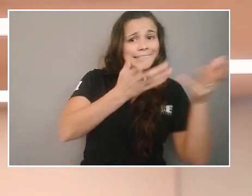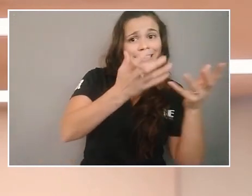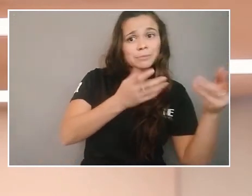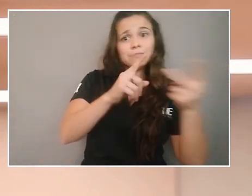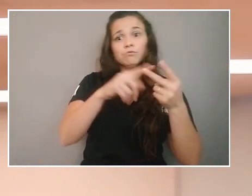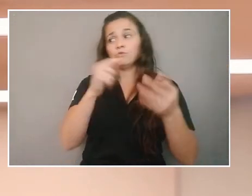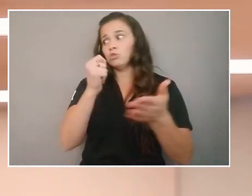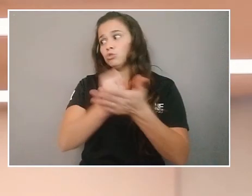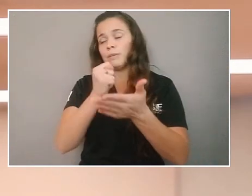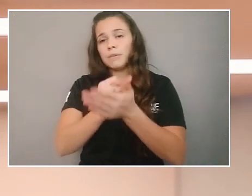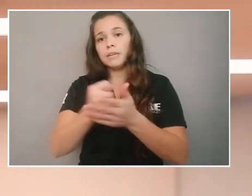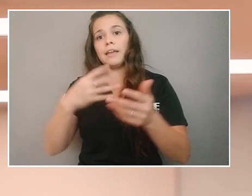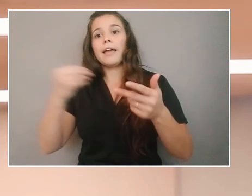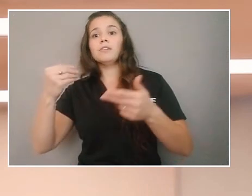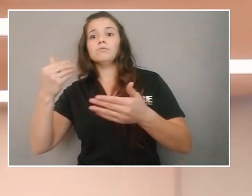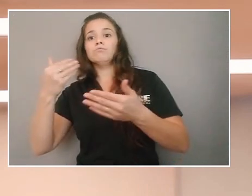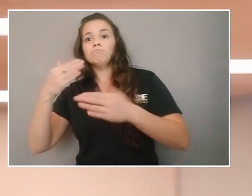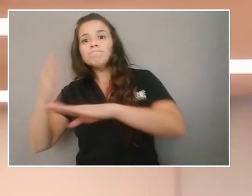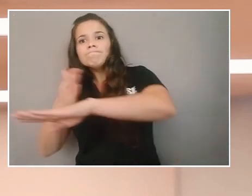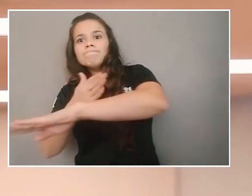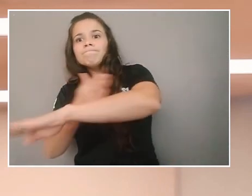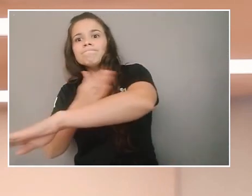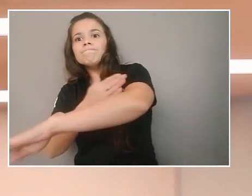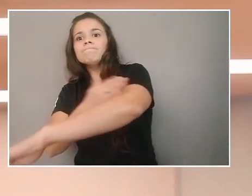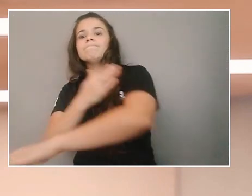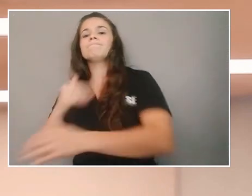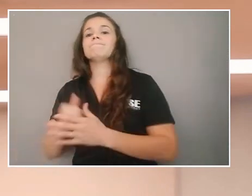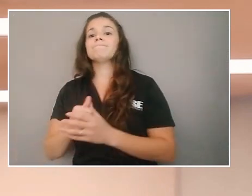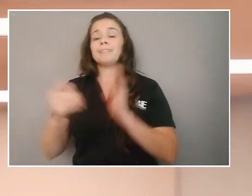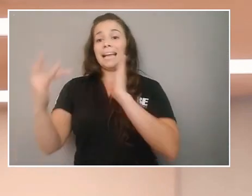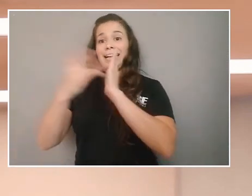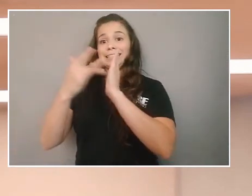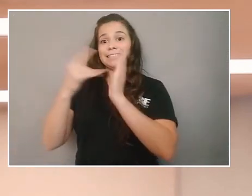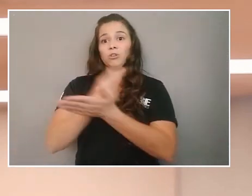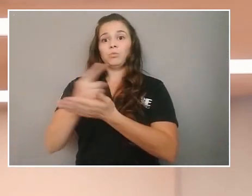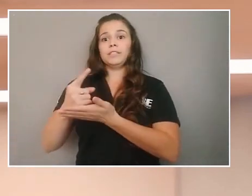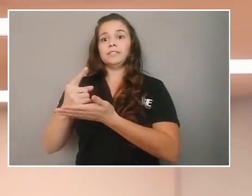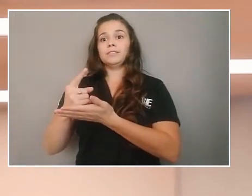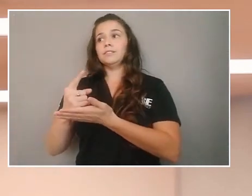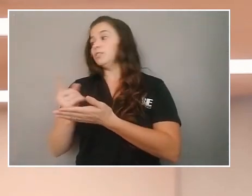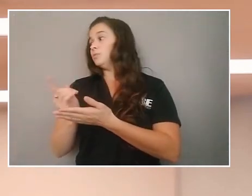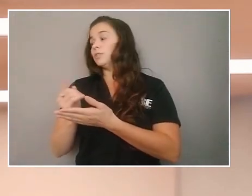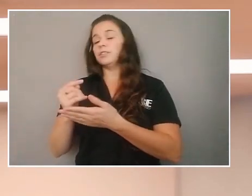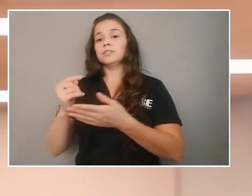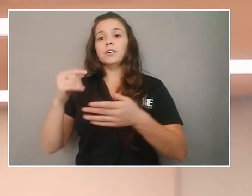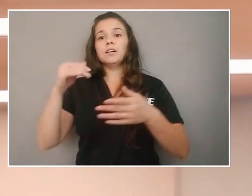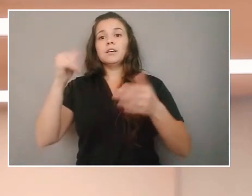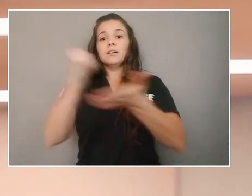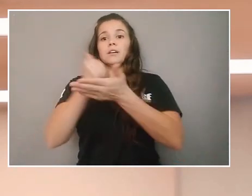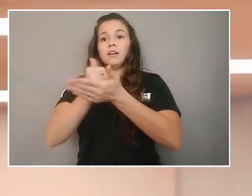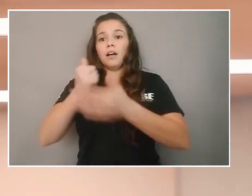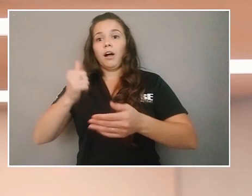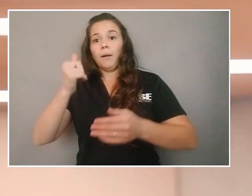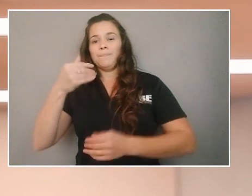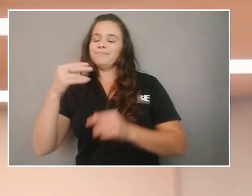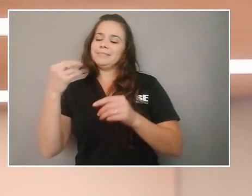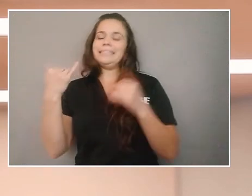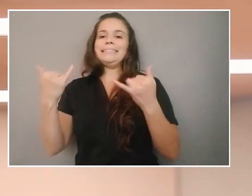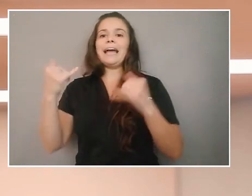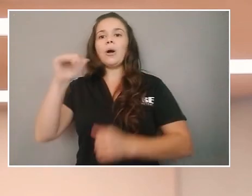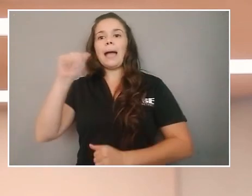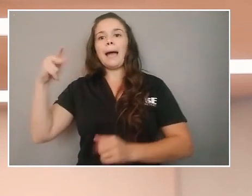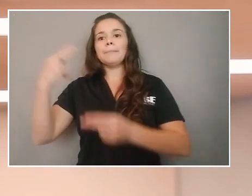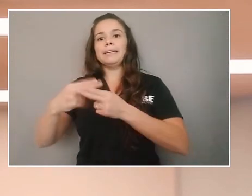maintenance. Tech Suite, or the Help at Hand project, as it is now called by the